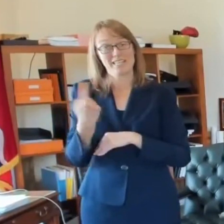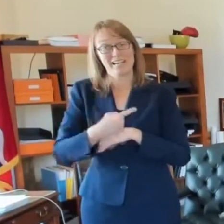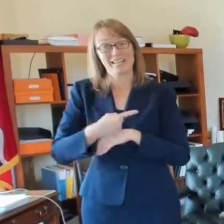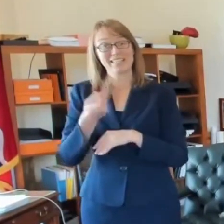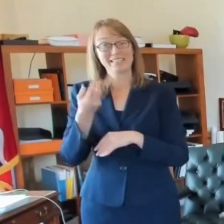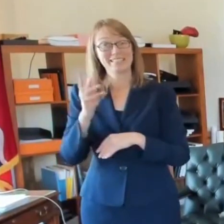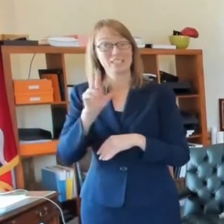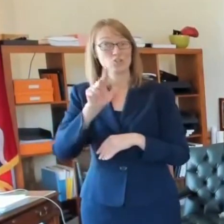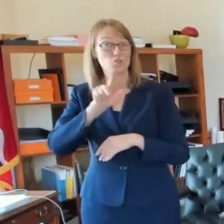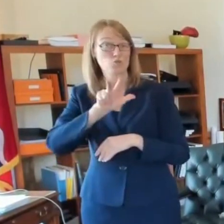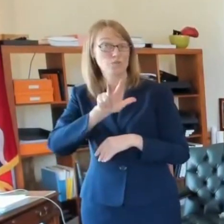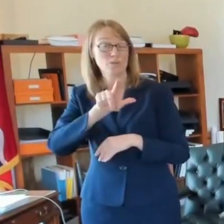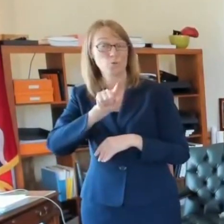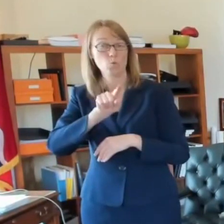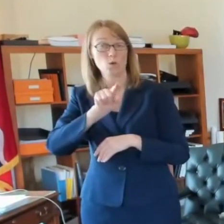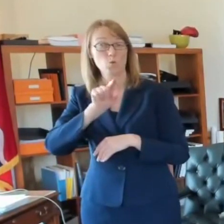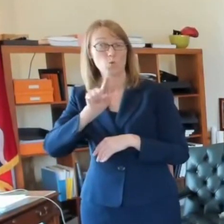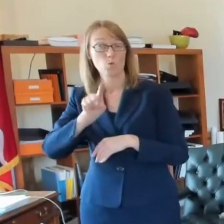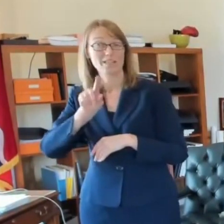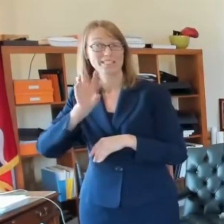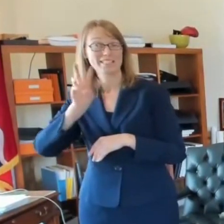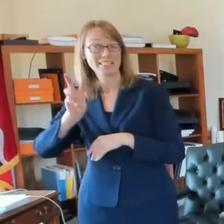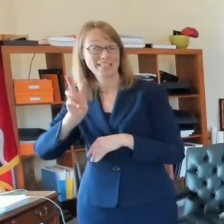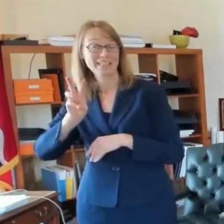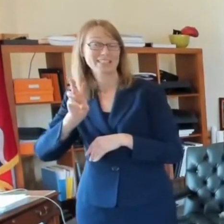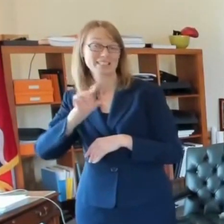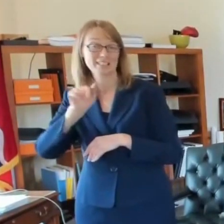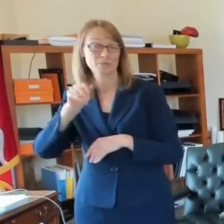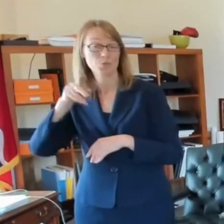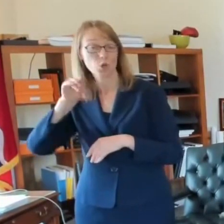code, 63109, 63139,